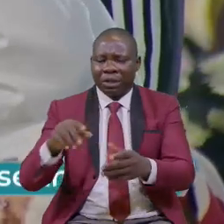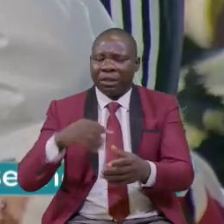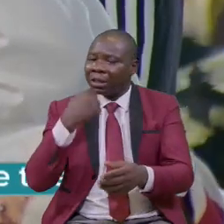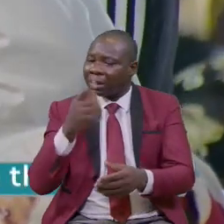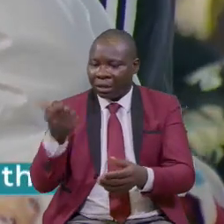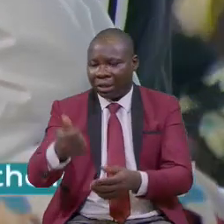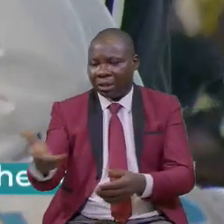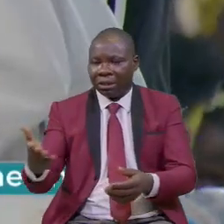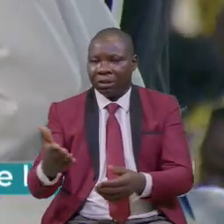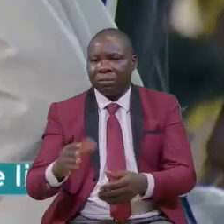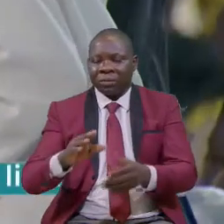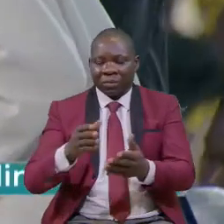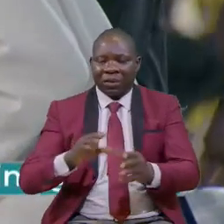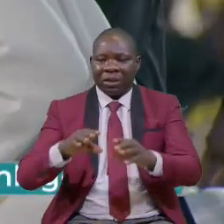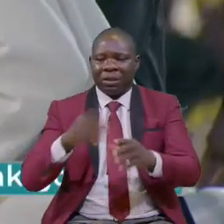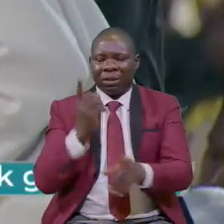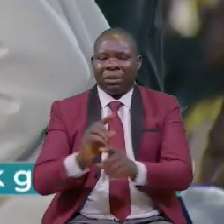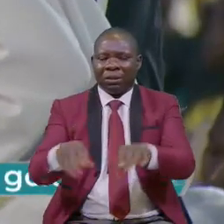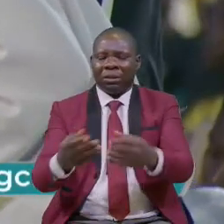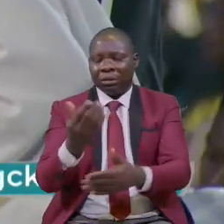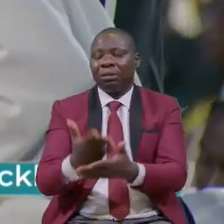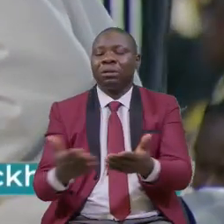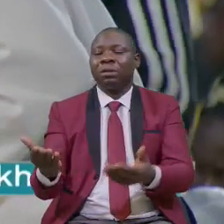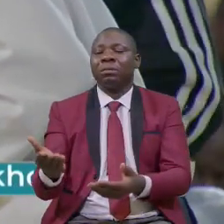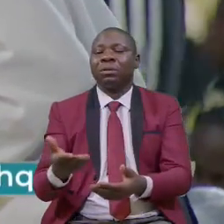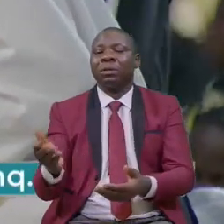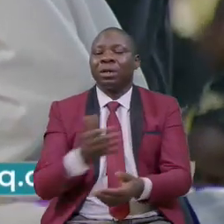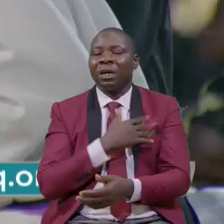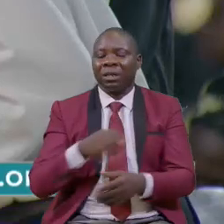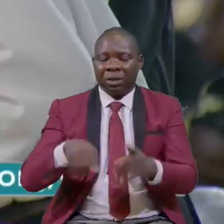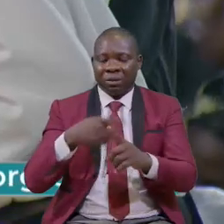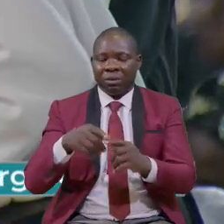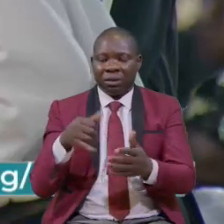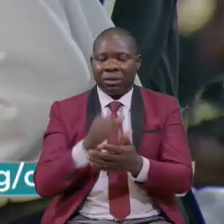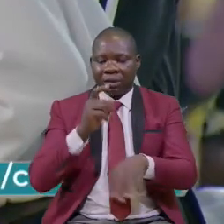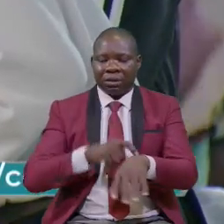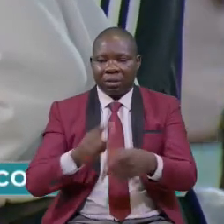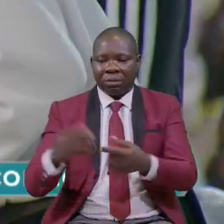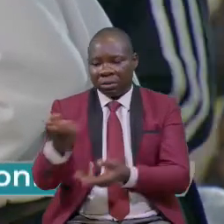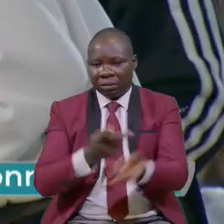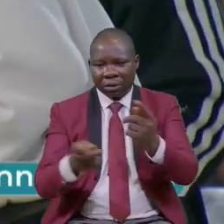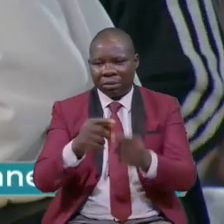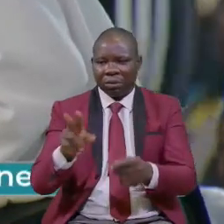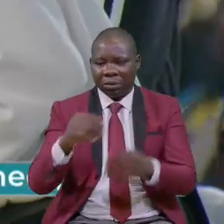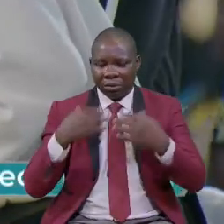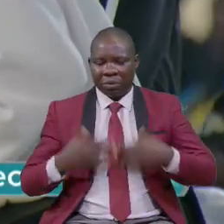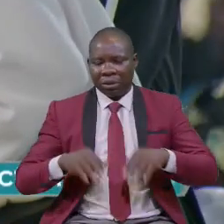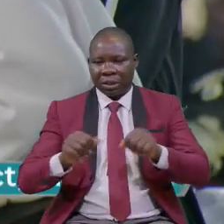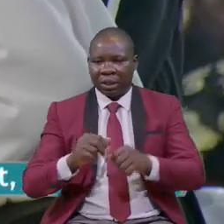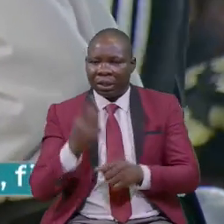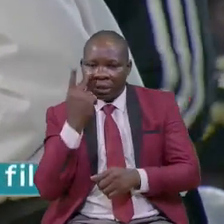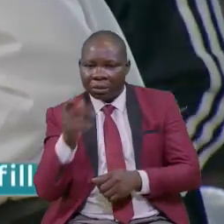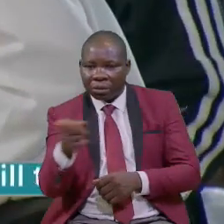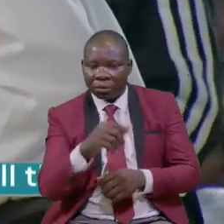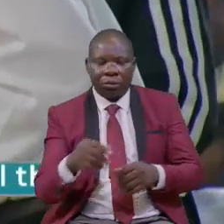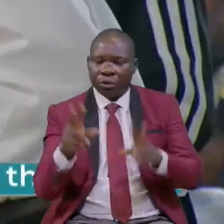give something and then they come look for you. They can't find you. That should not be your habit. You